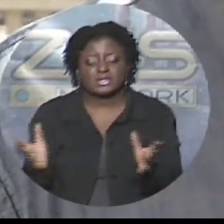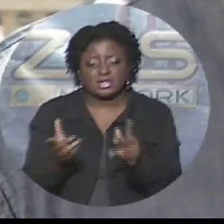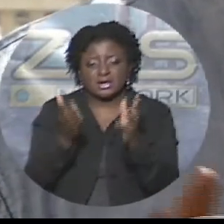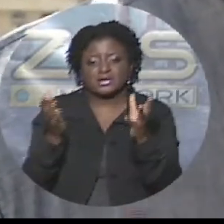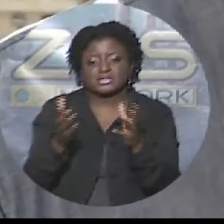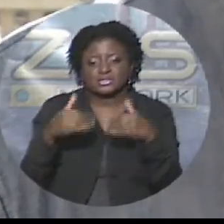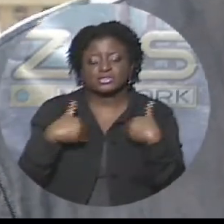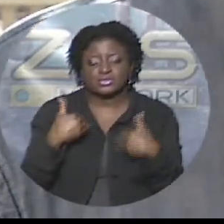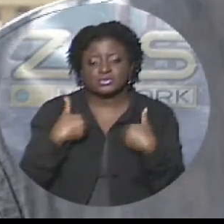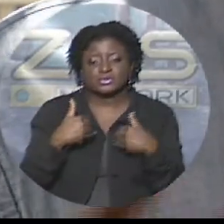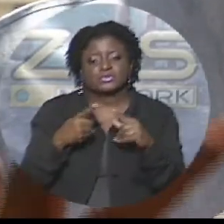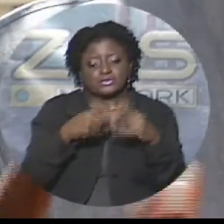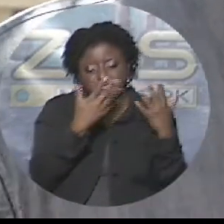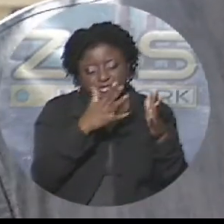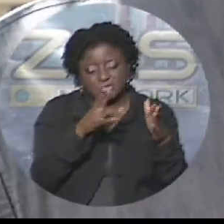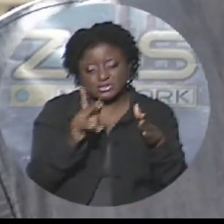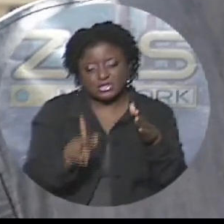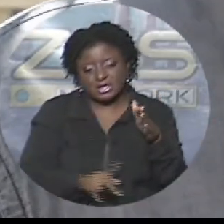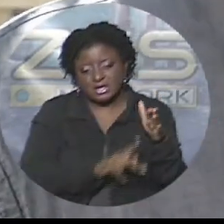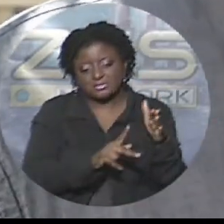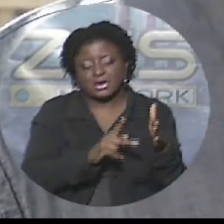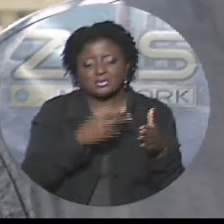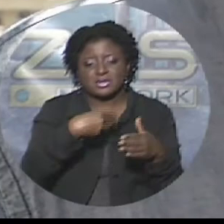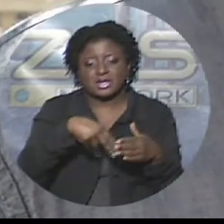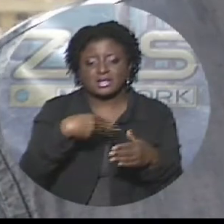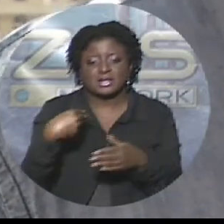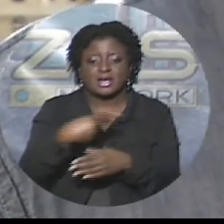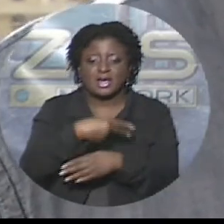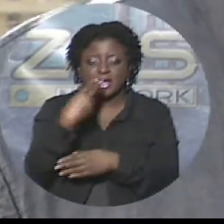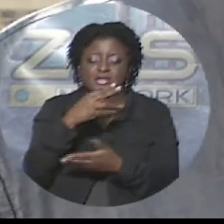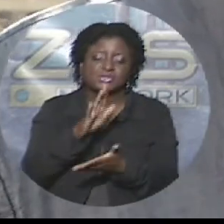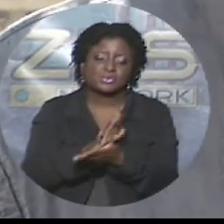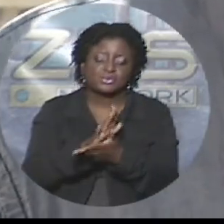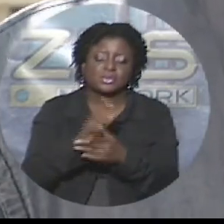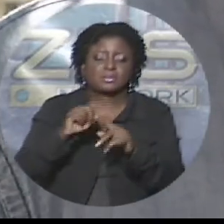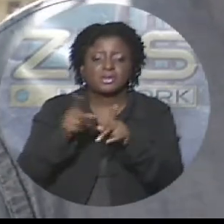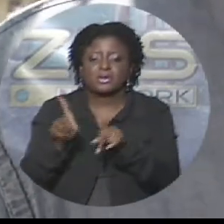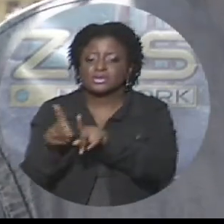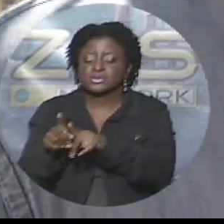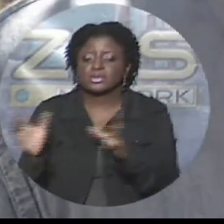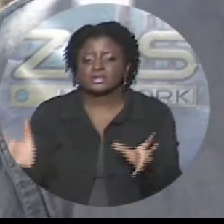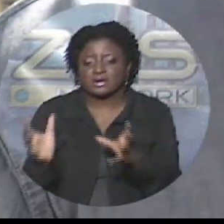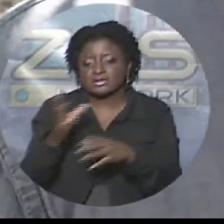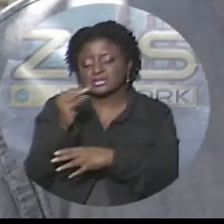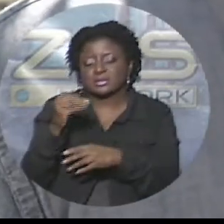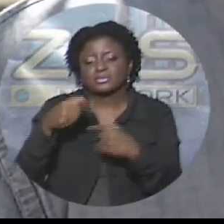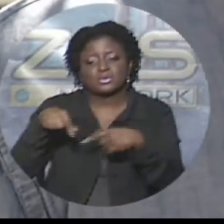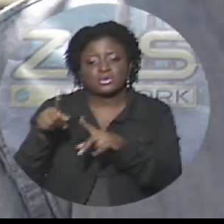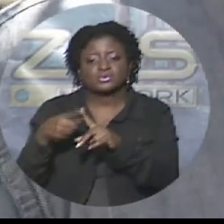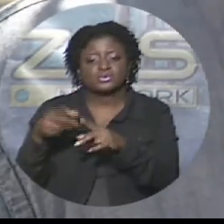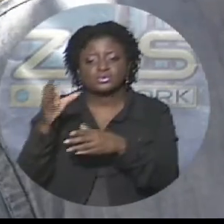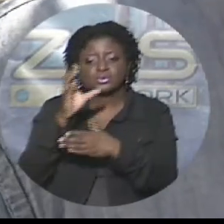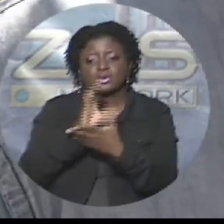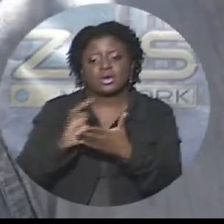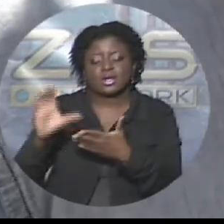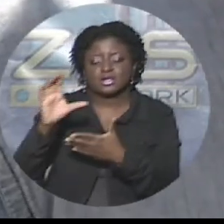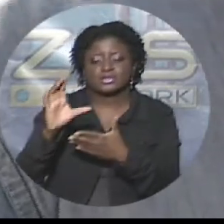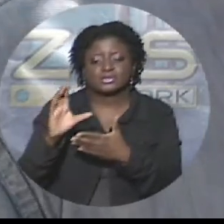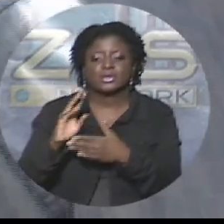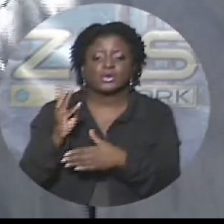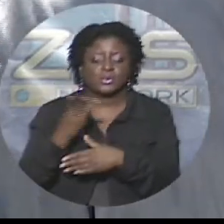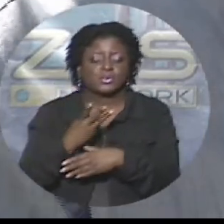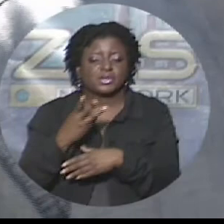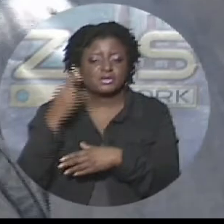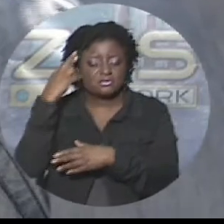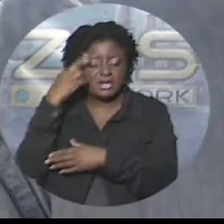high school, but to go to college. So we found it fitting that one of the communities that was affected by crime was the foster community, and this school